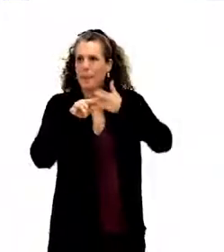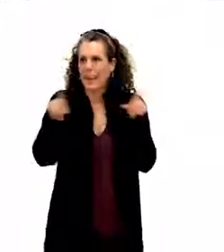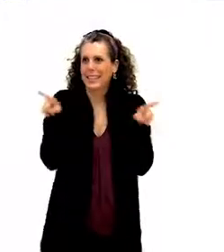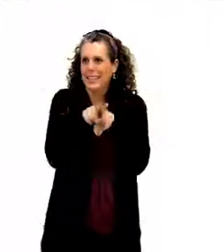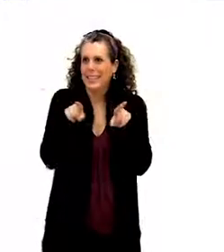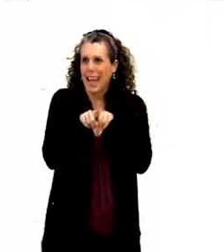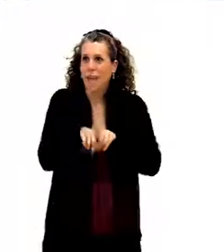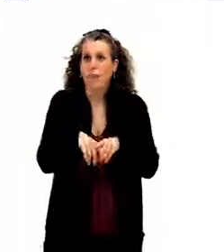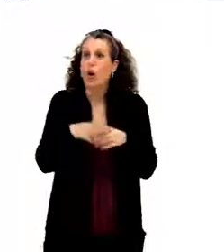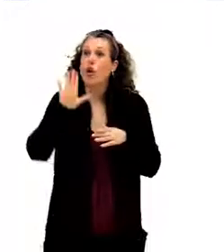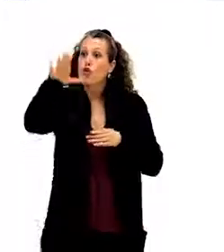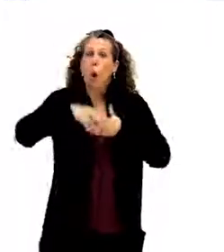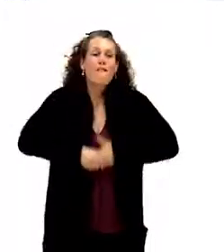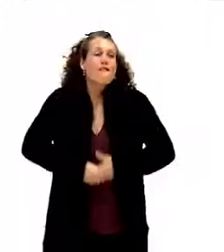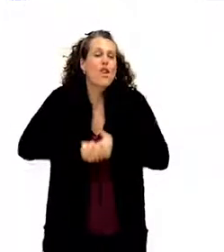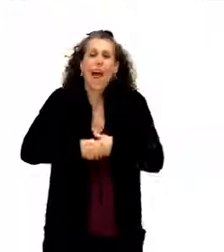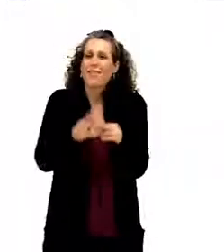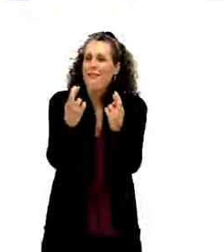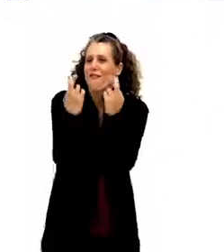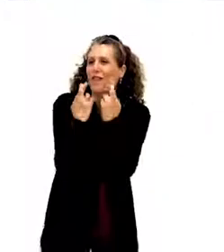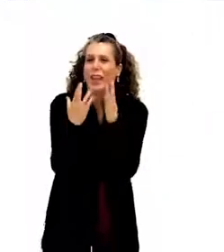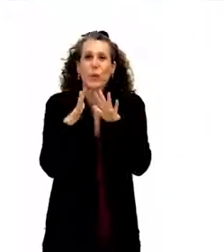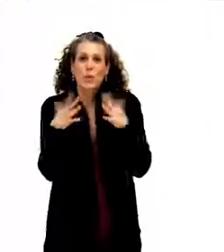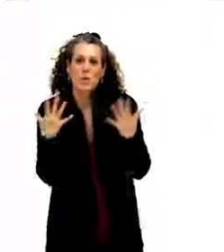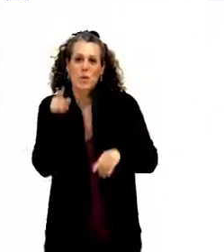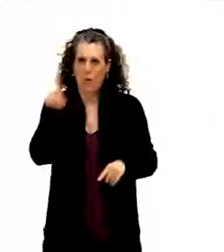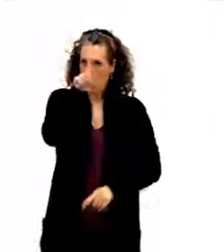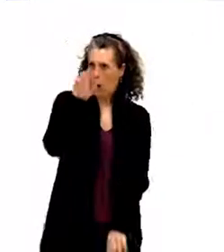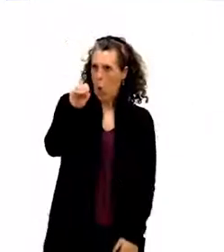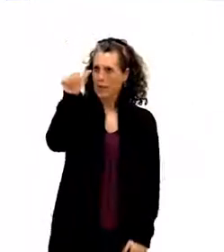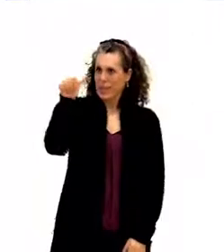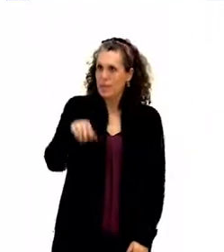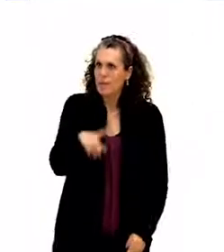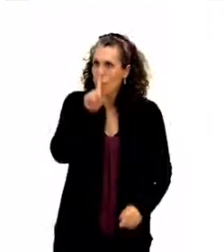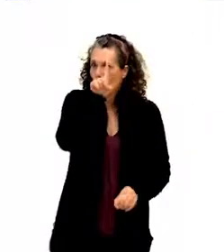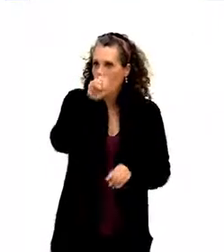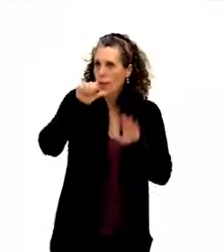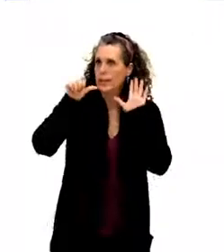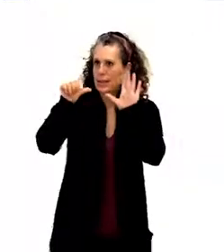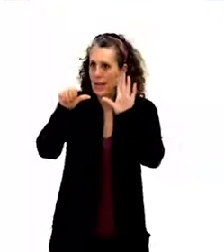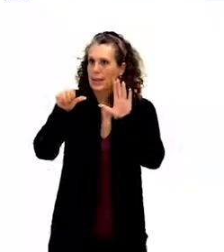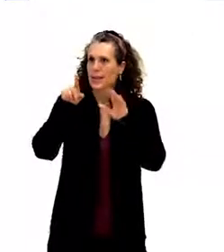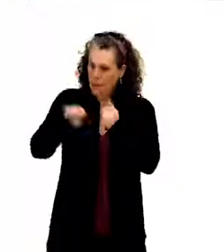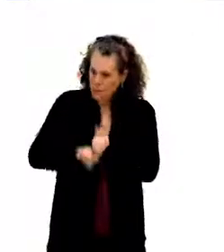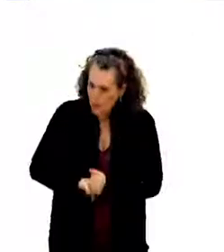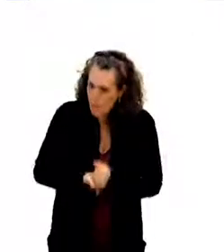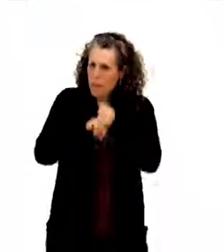your friend. That's your friend for implementing accessibility through procurement in member